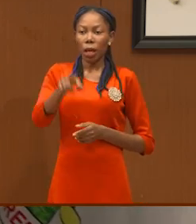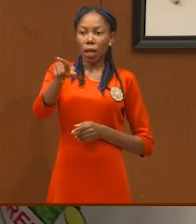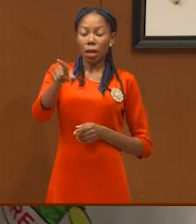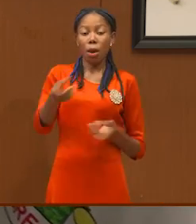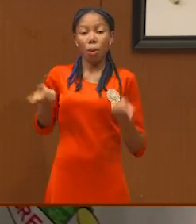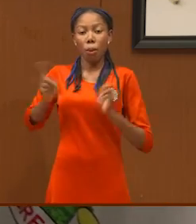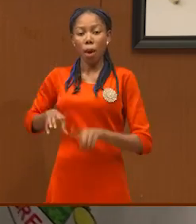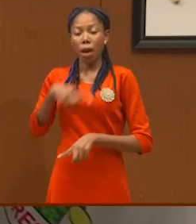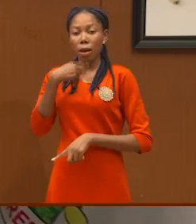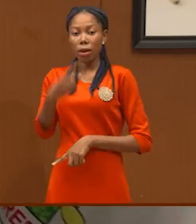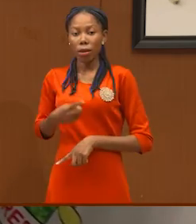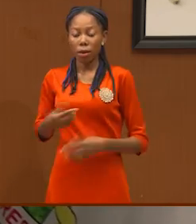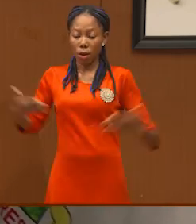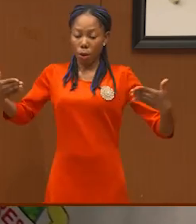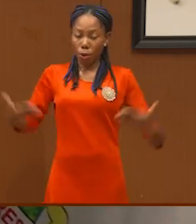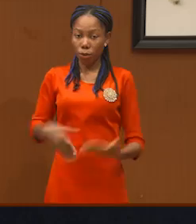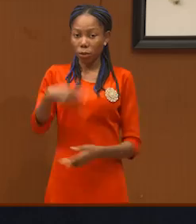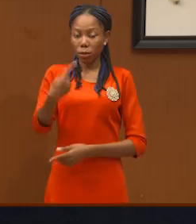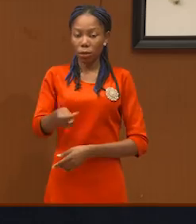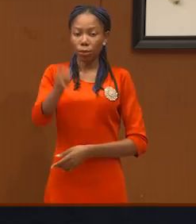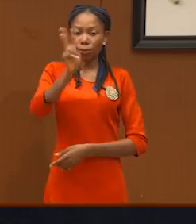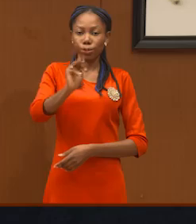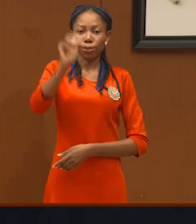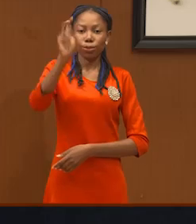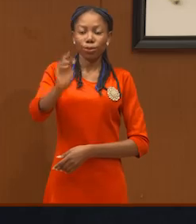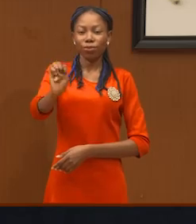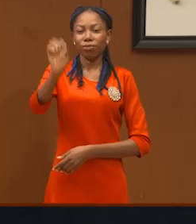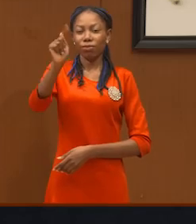this prepaid meter to all of them, I told them